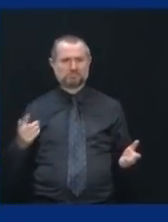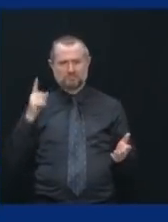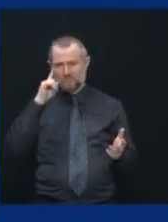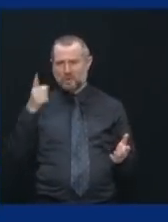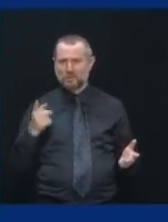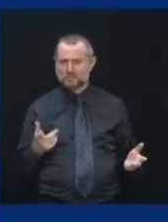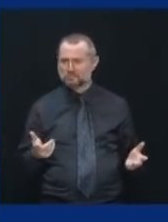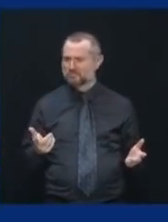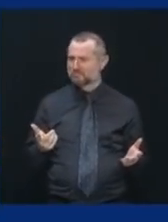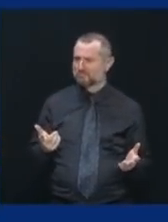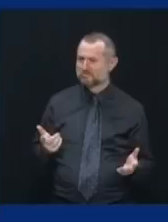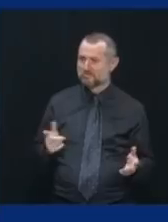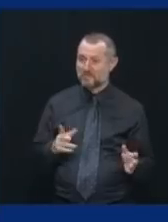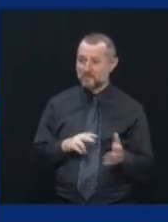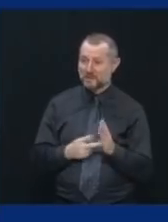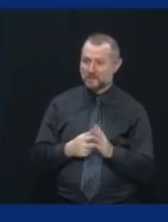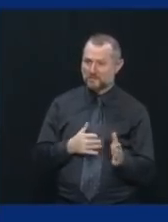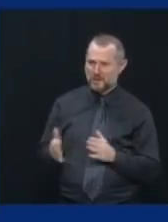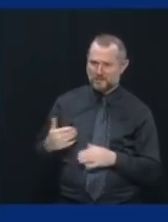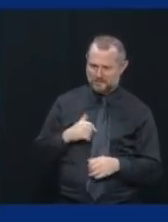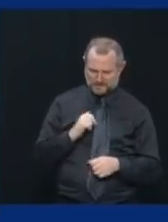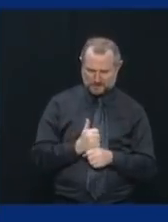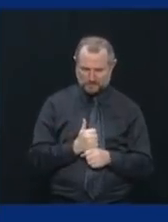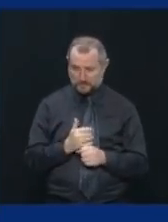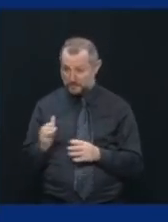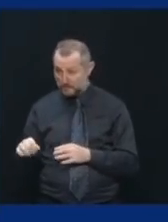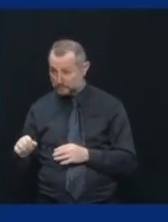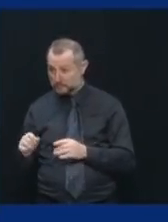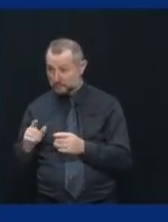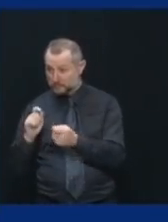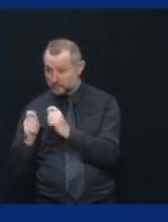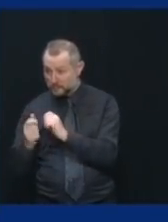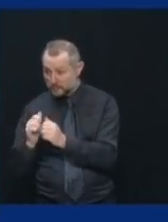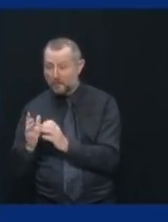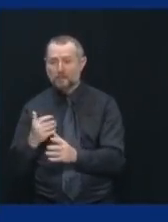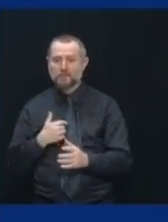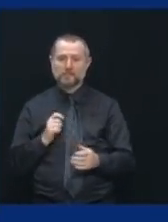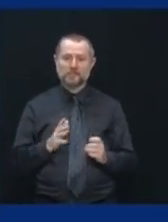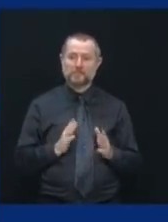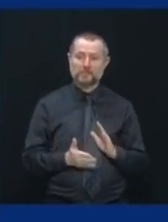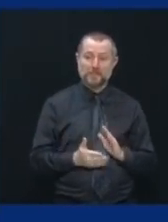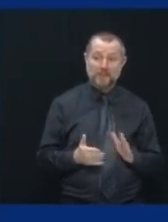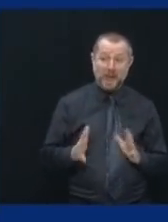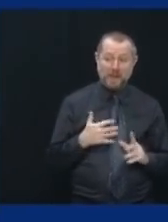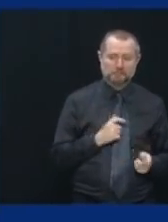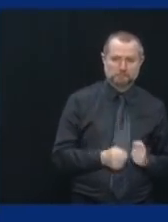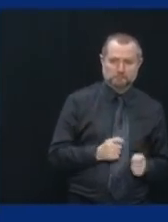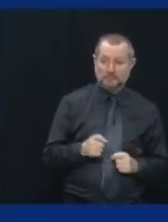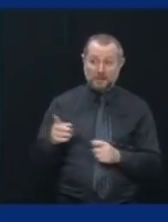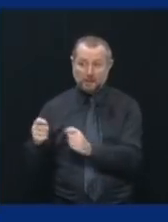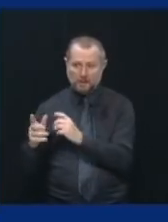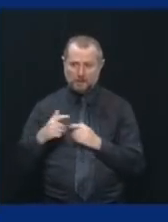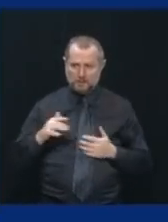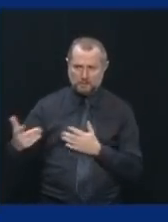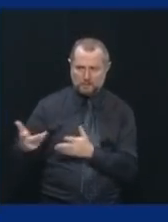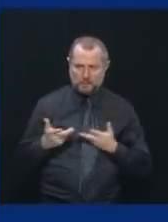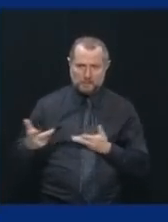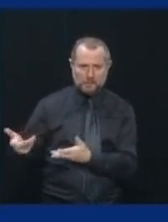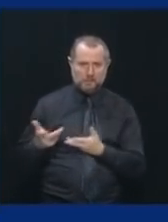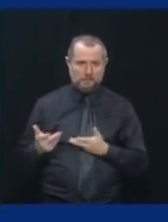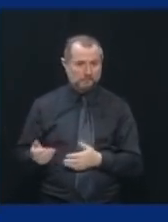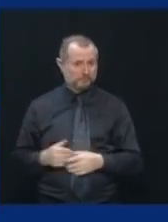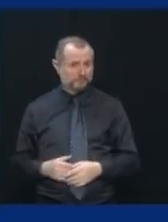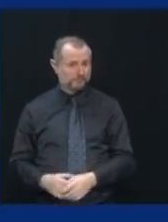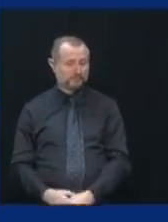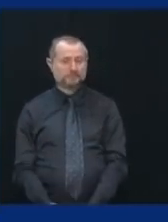Adjusting to the plan. Yes, you adjust the plan when the facts